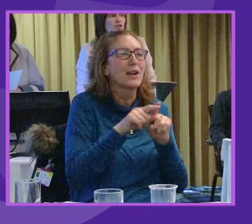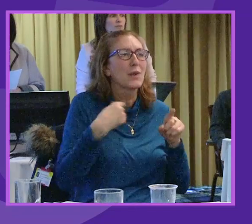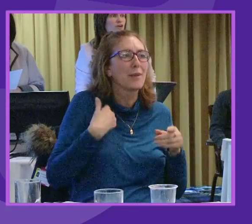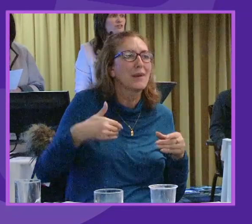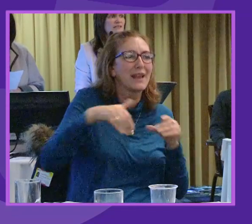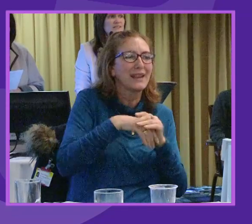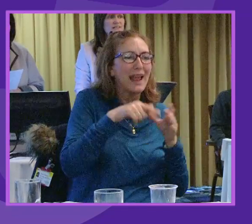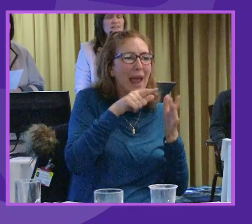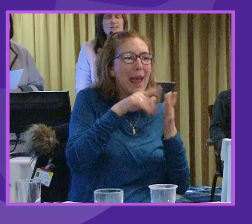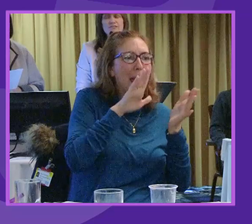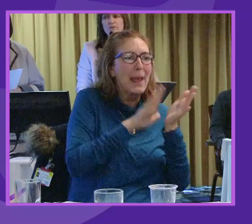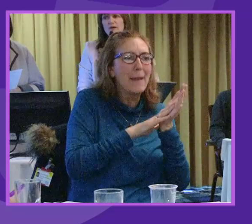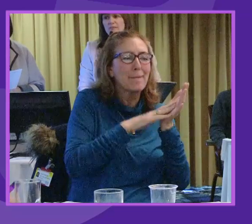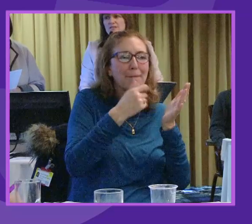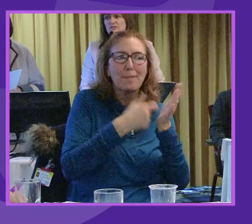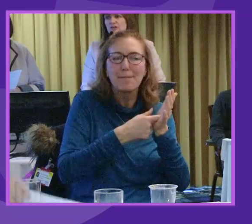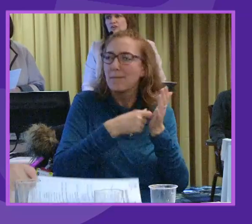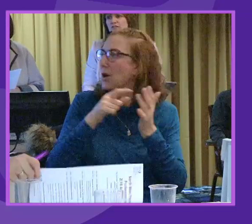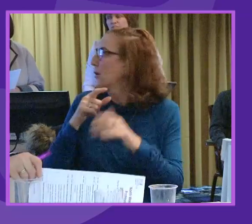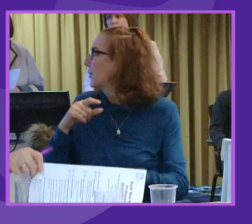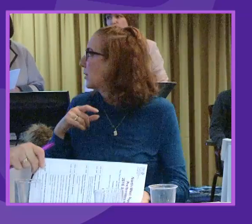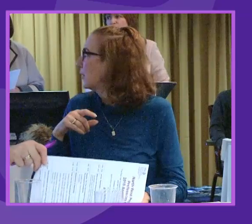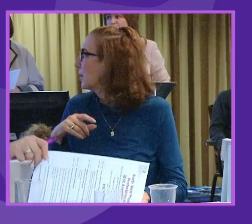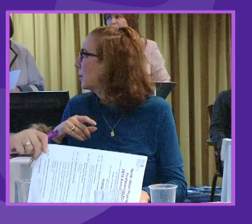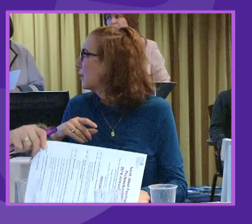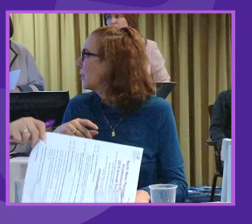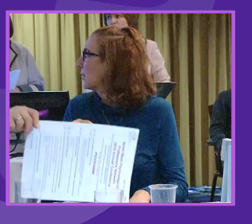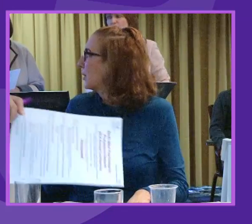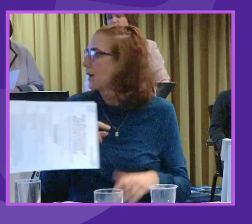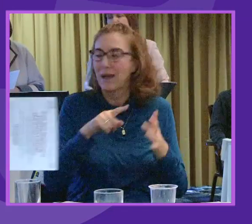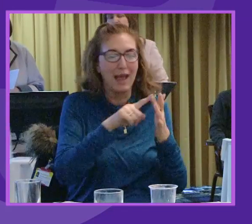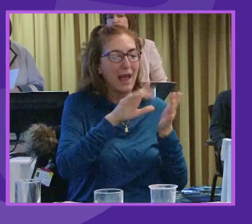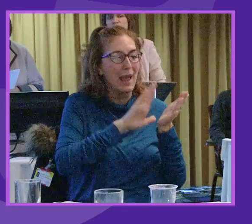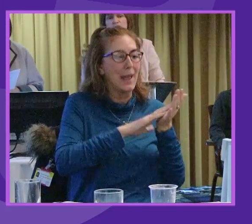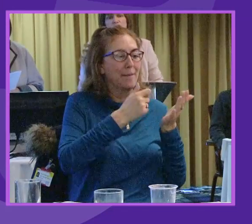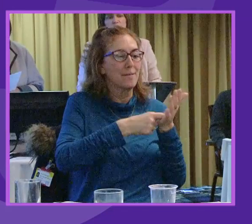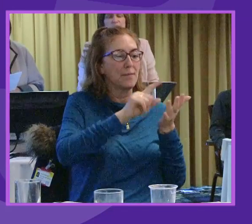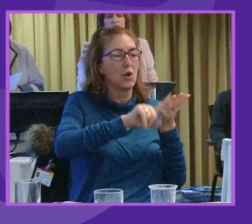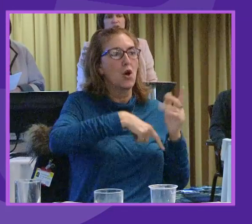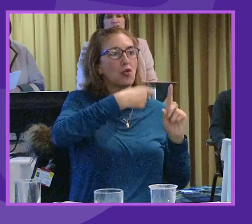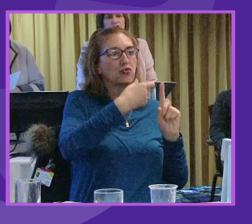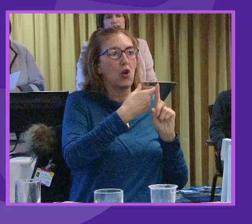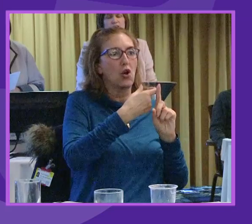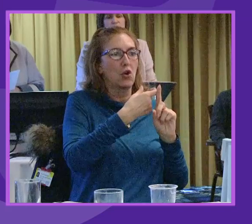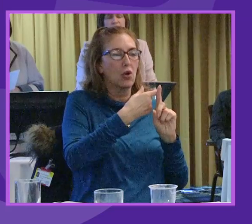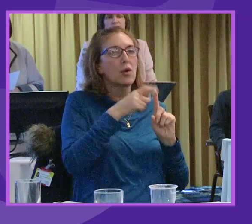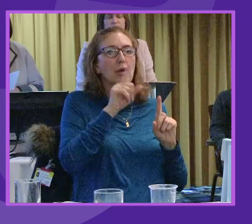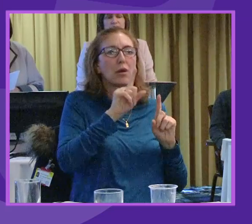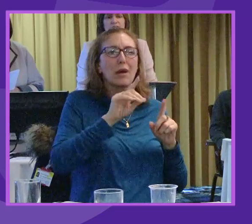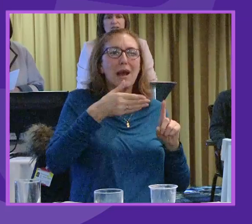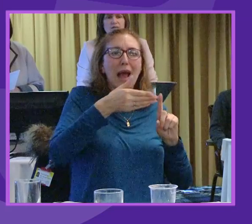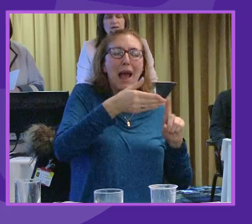ImROC, which, for those of you who haven't come across it, it stands for Implementing Recovery Through Organisational